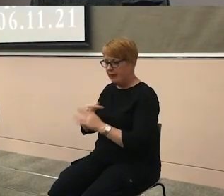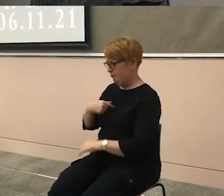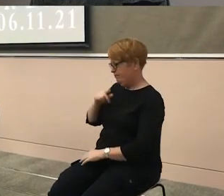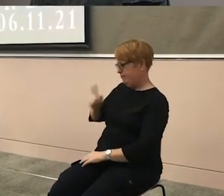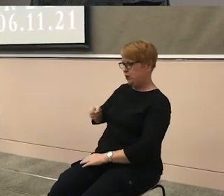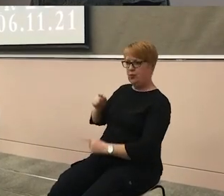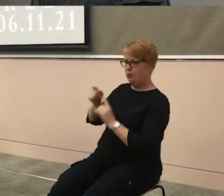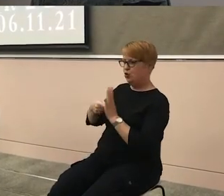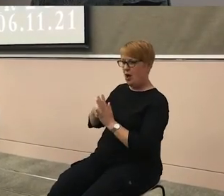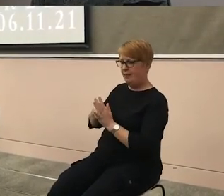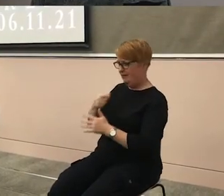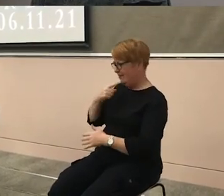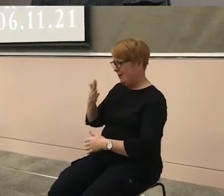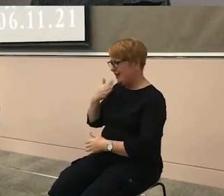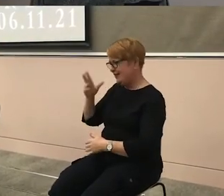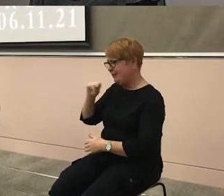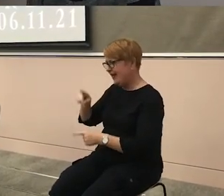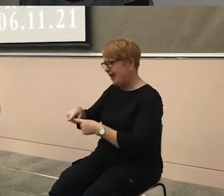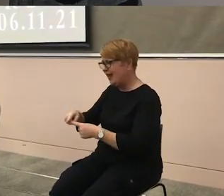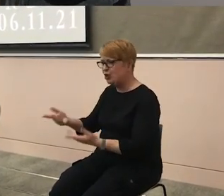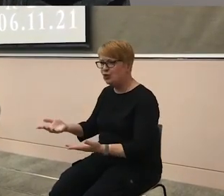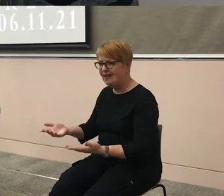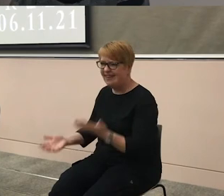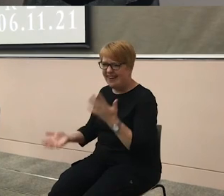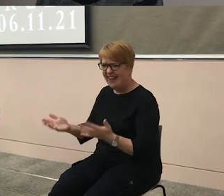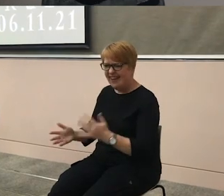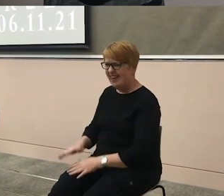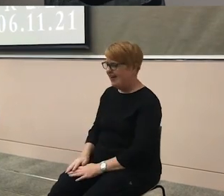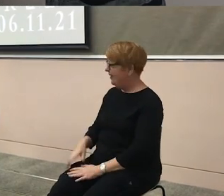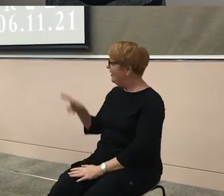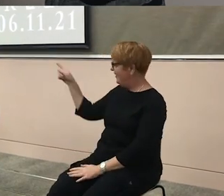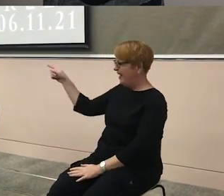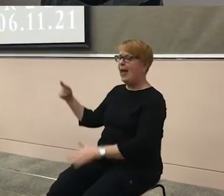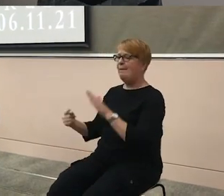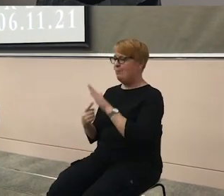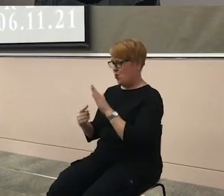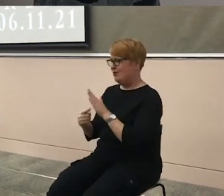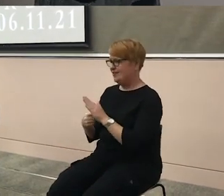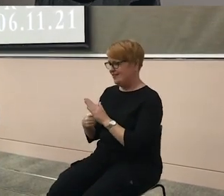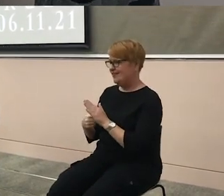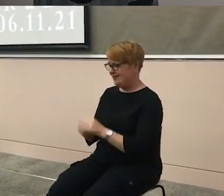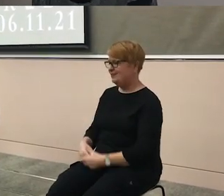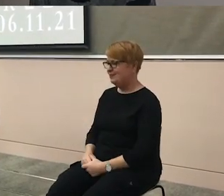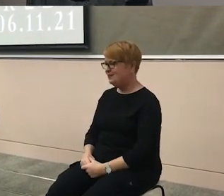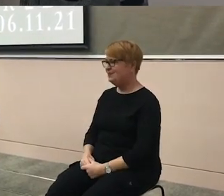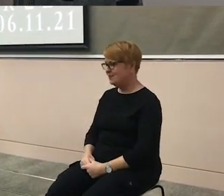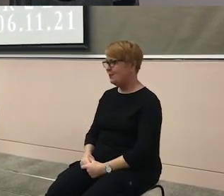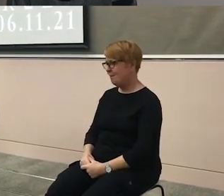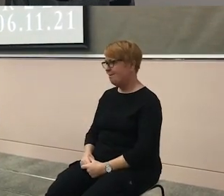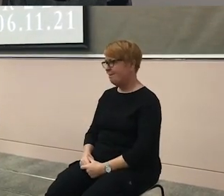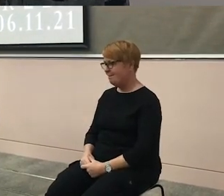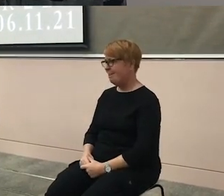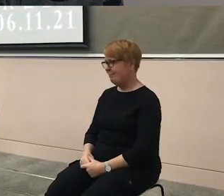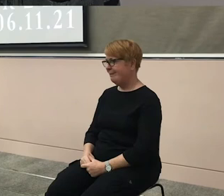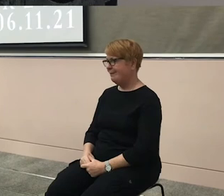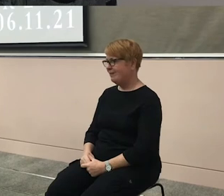understand it, please speak in English. I think that felt important to hold that in the space where, like, it was like, so,